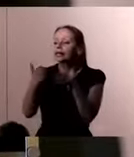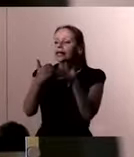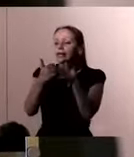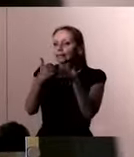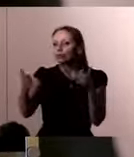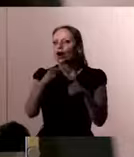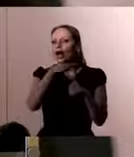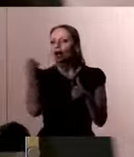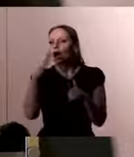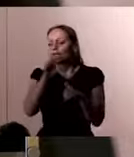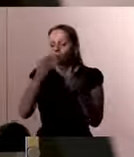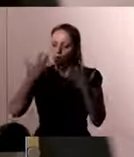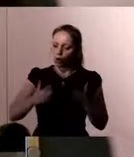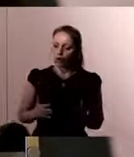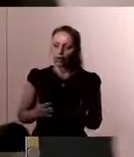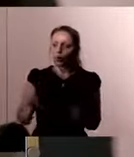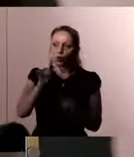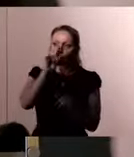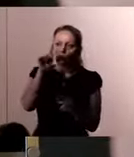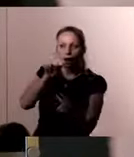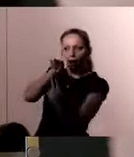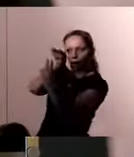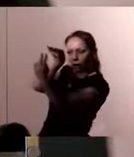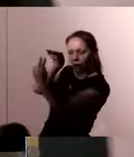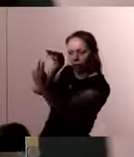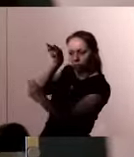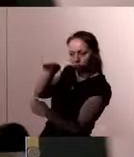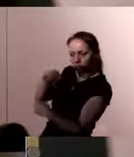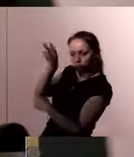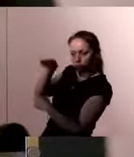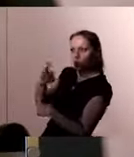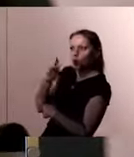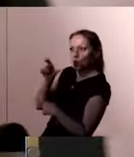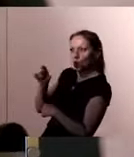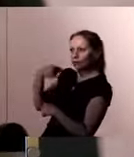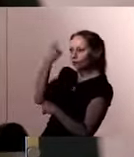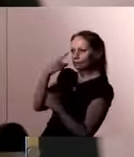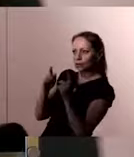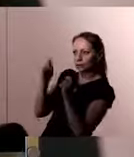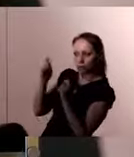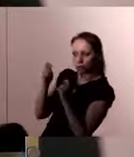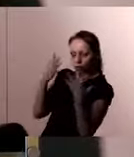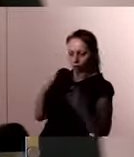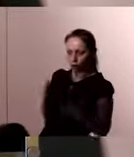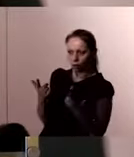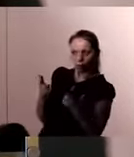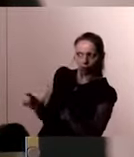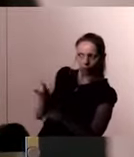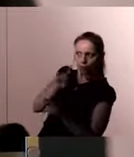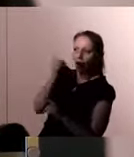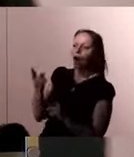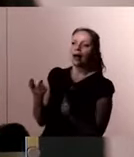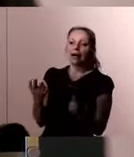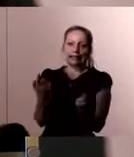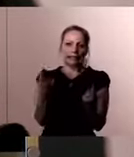body, when you can no longer match someone's words against their face or against their movement, you could be fooled much